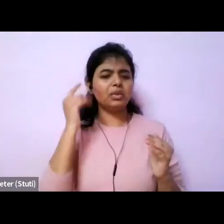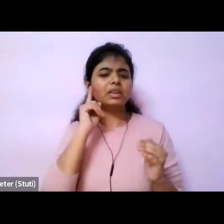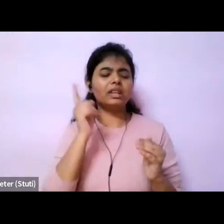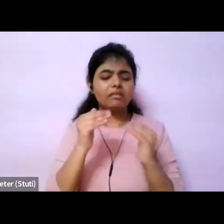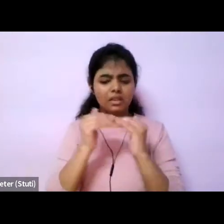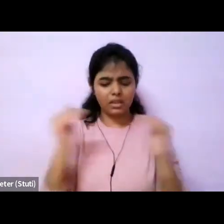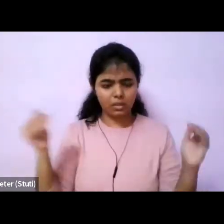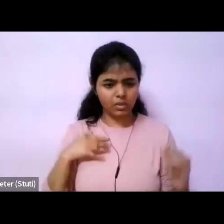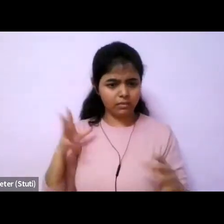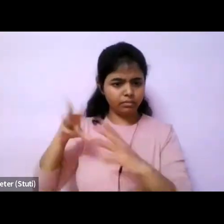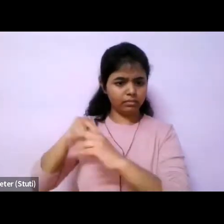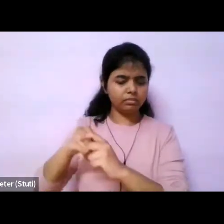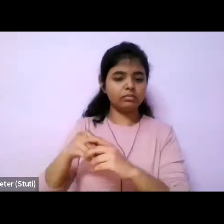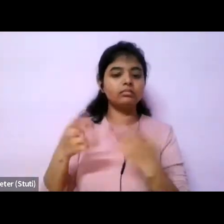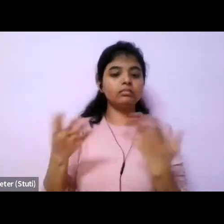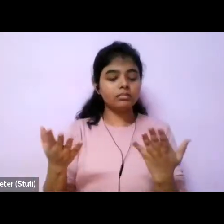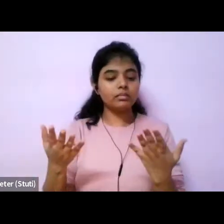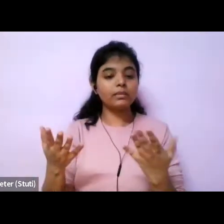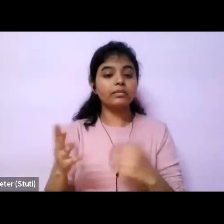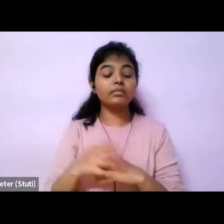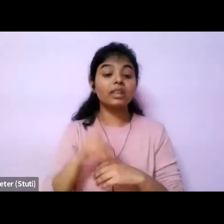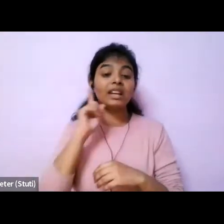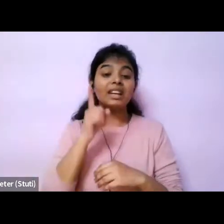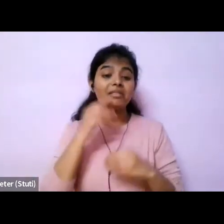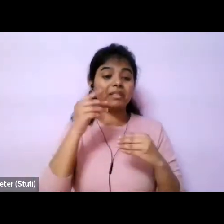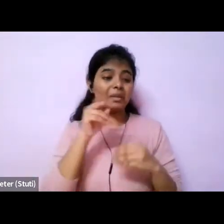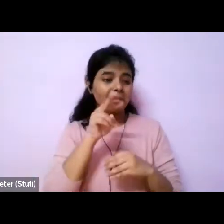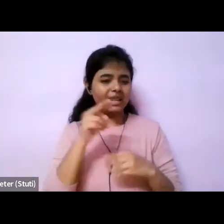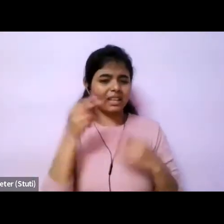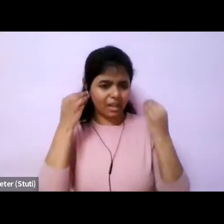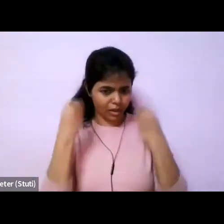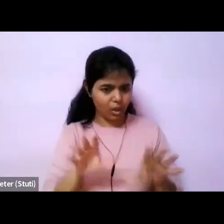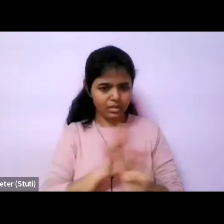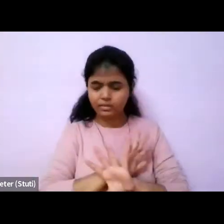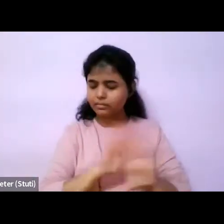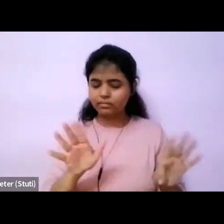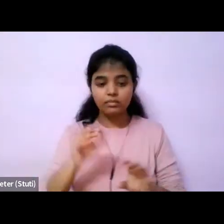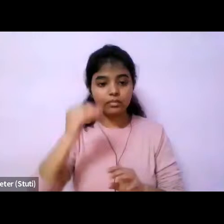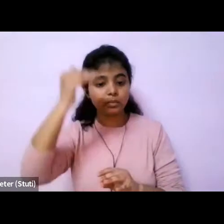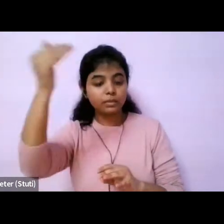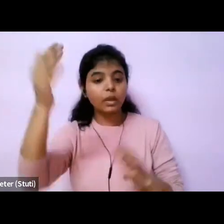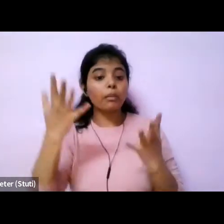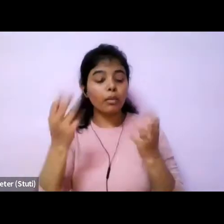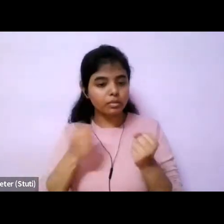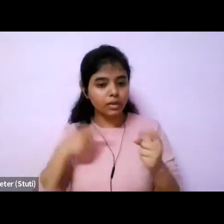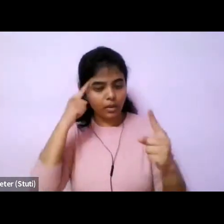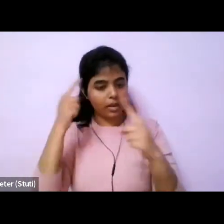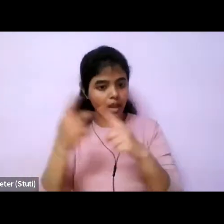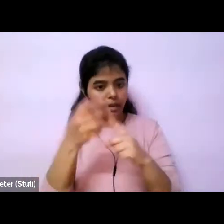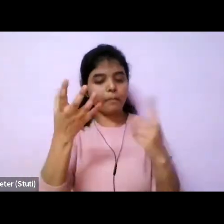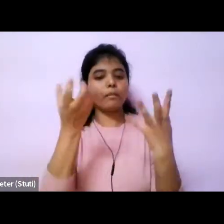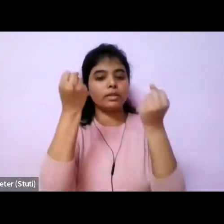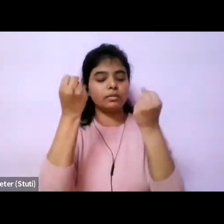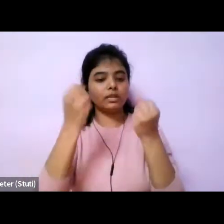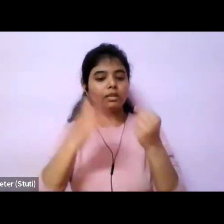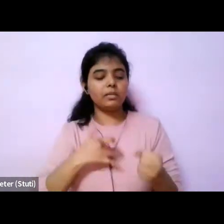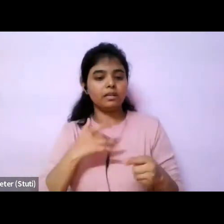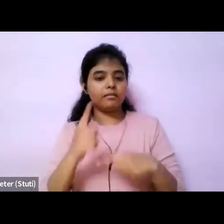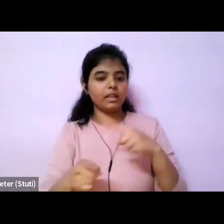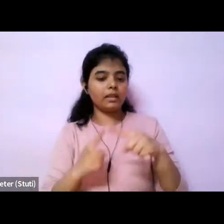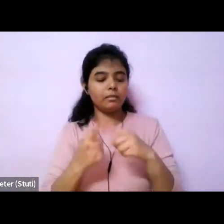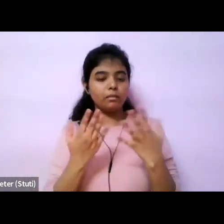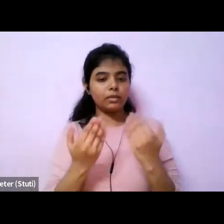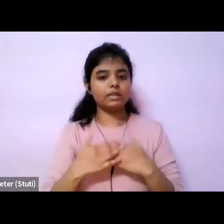construed in terms of loss, and deaf futures can not only be imagined but also valued. Thank you.